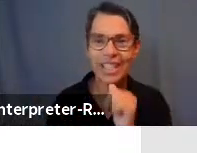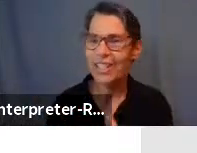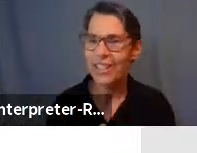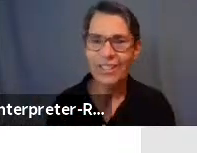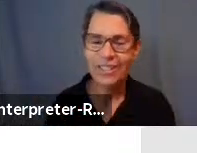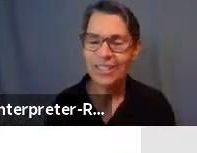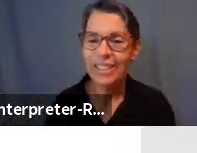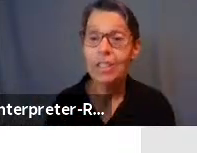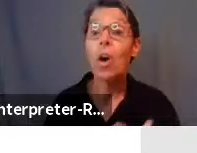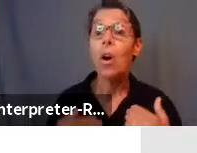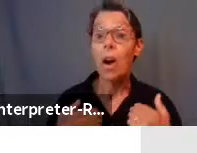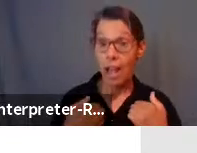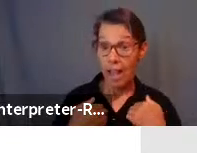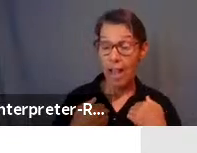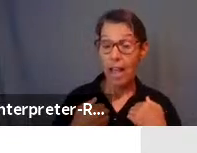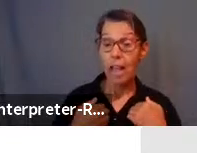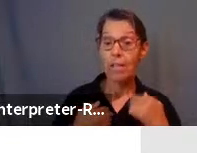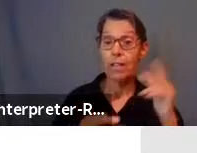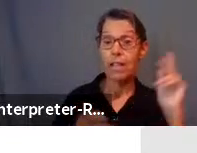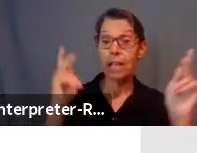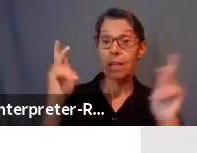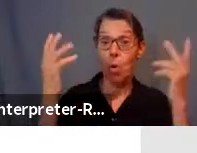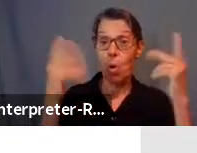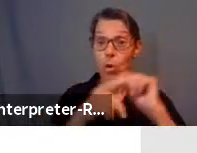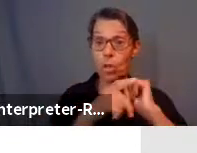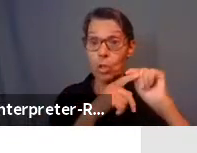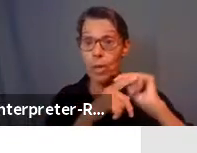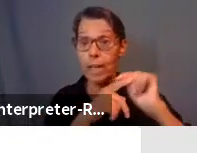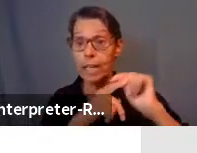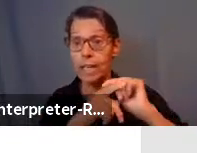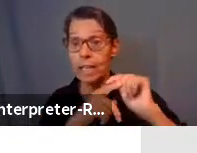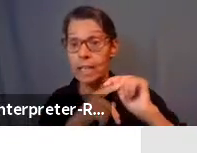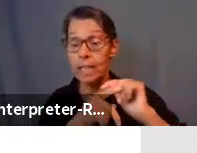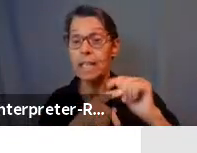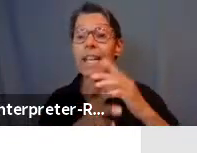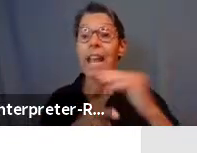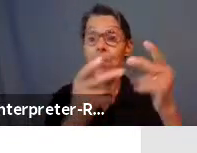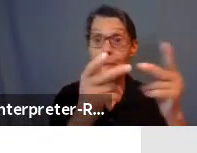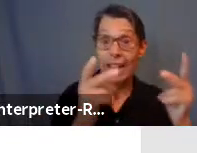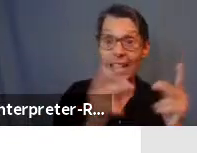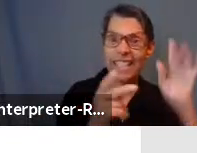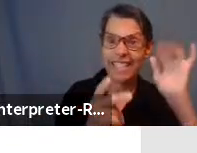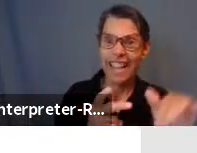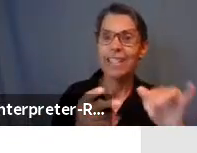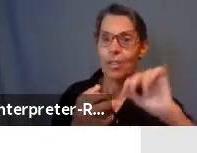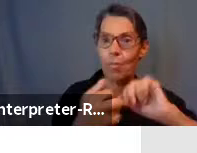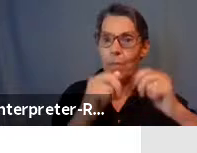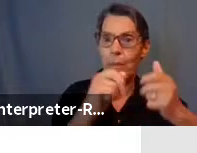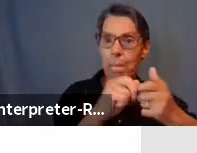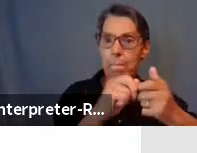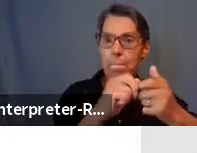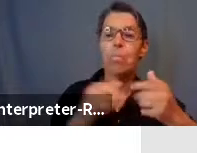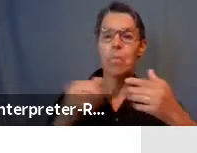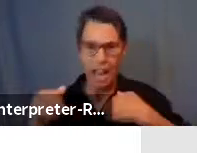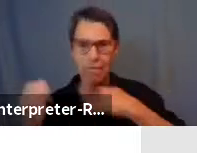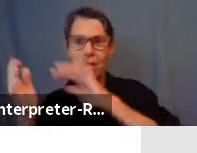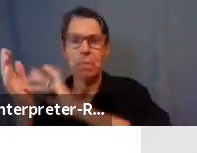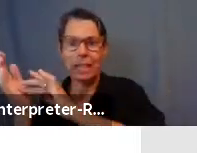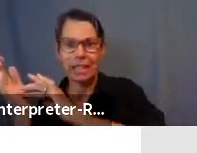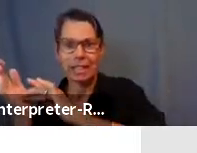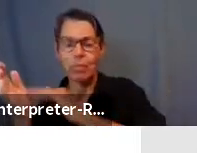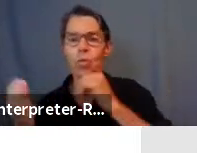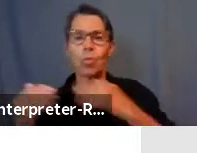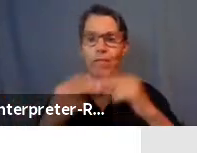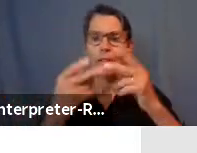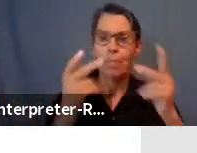has been really more of a concern than actually access to the antibody itself. Thank you. Great,